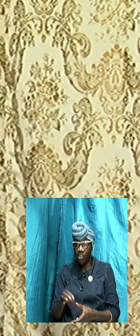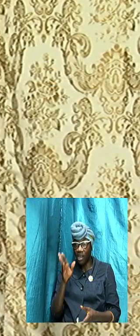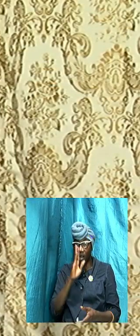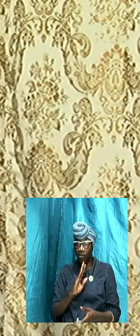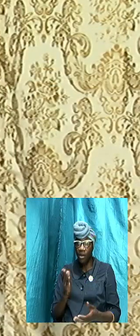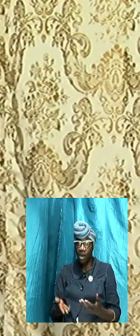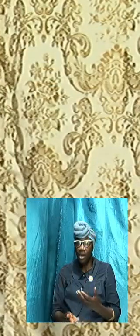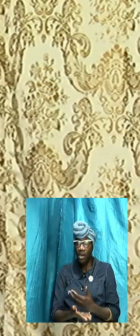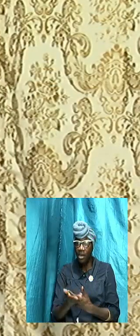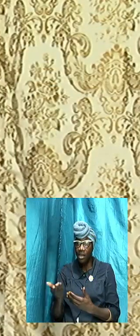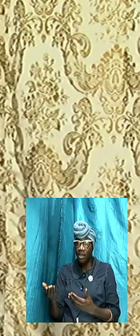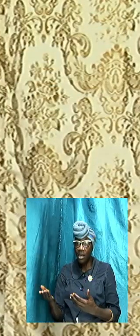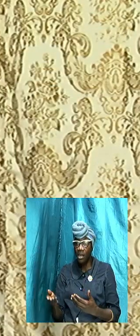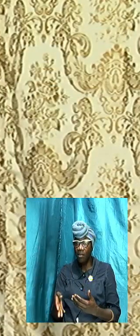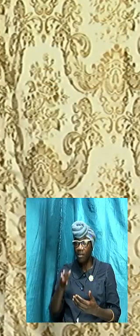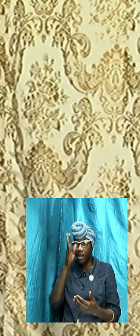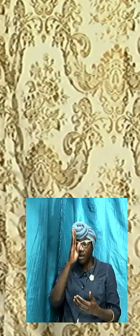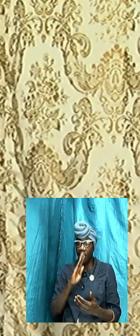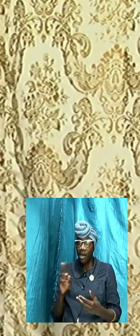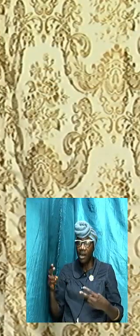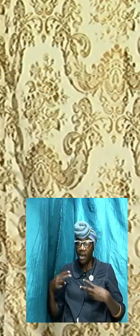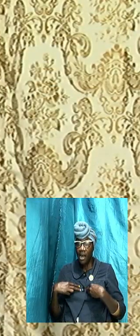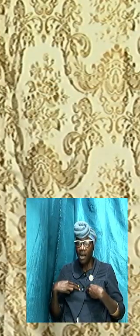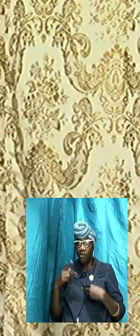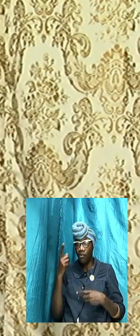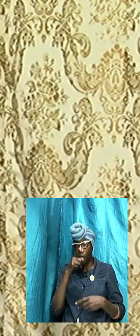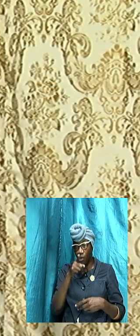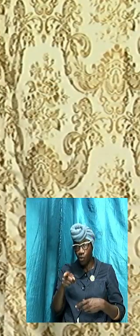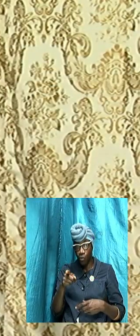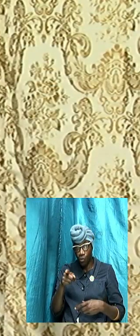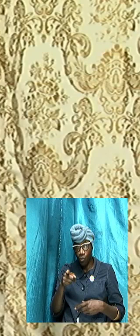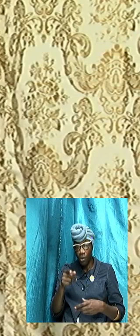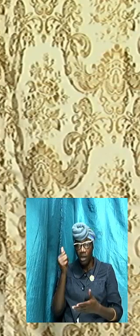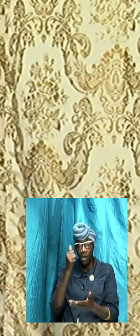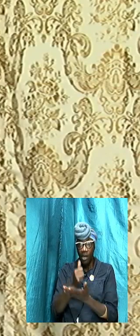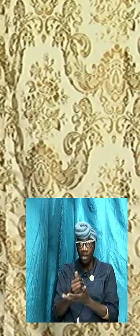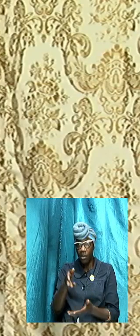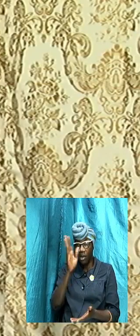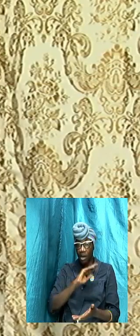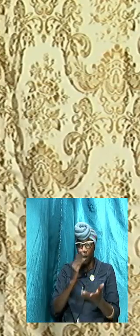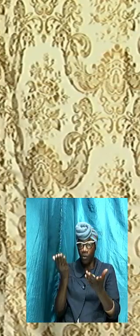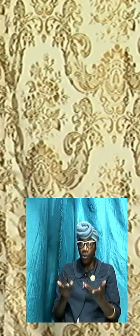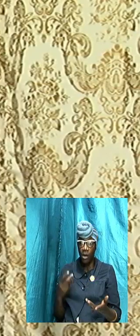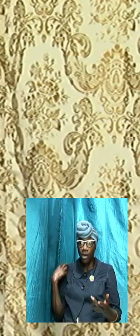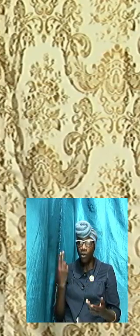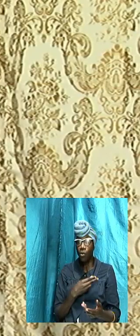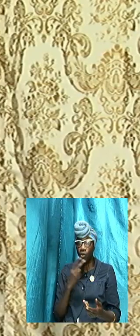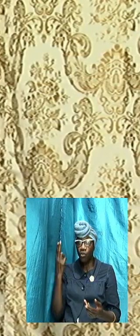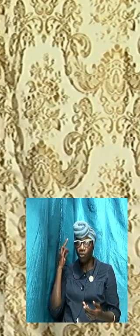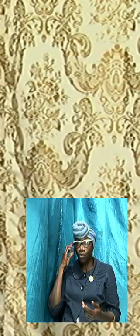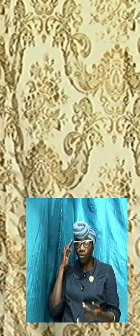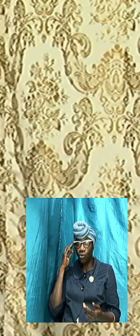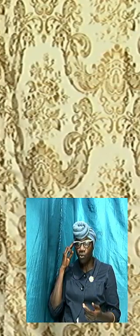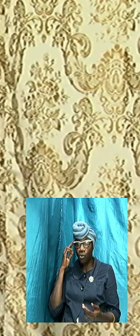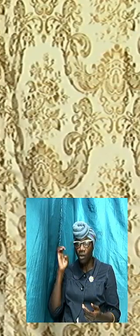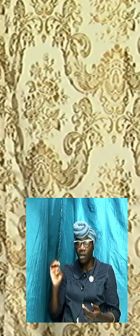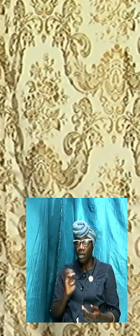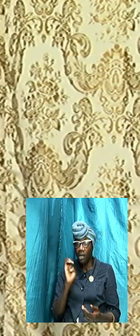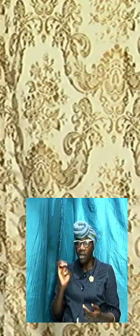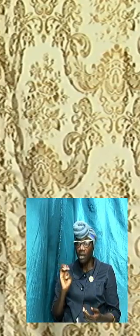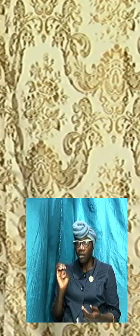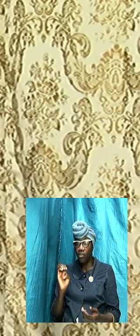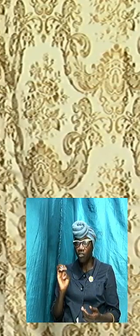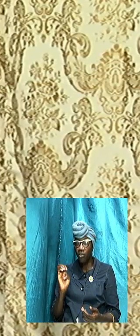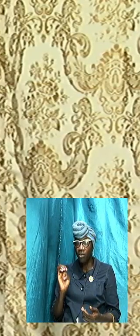are some things that God has in store for you. Amen. And God wants us to know, amen, each and every one of us,